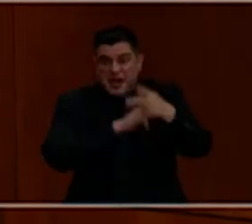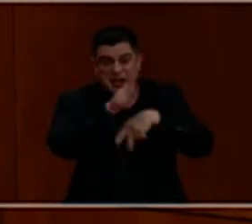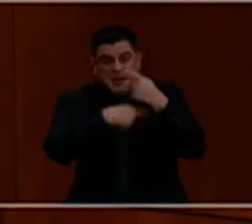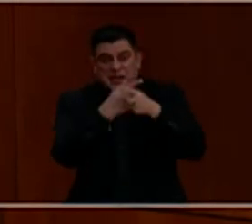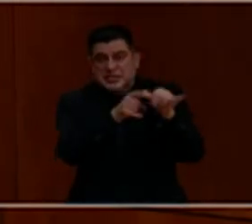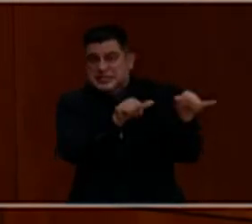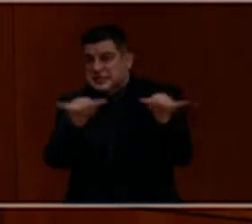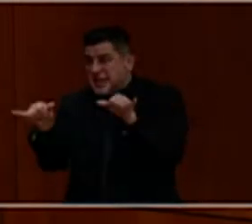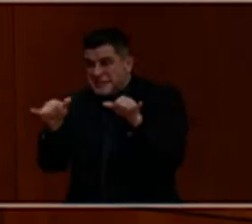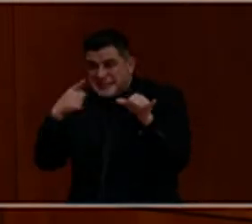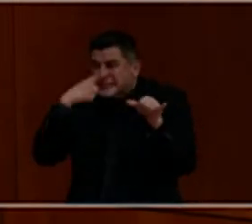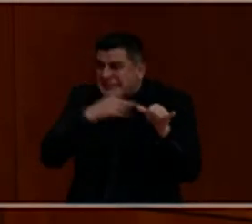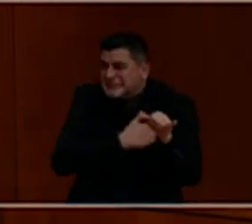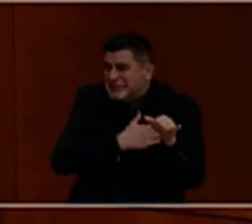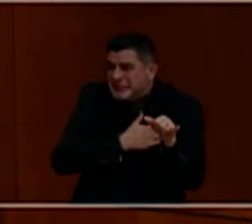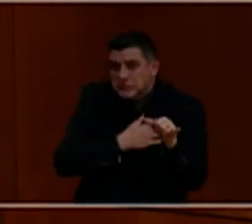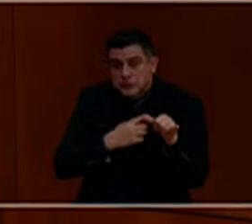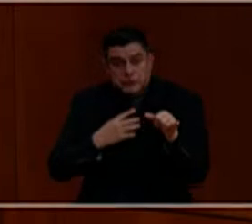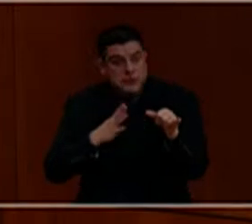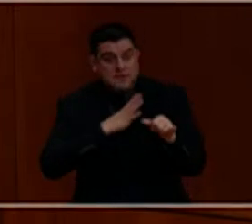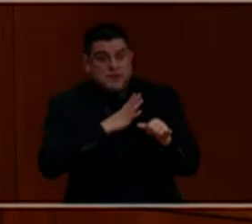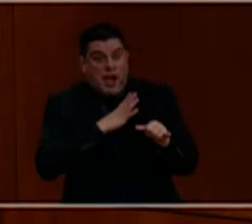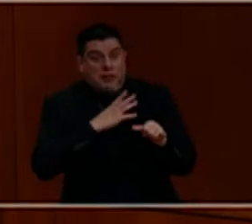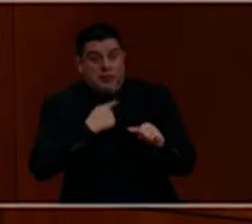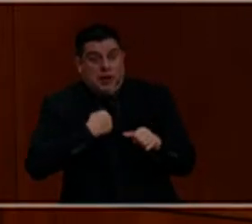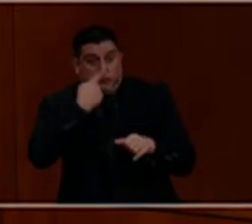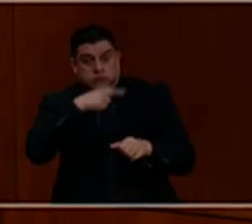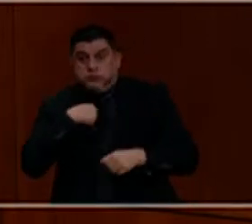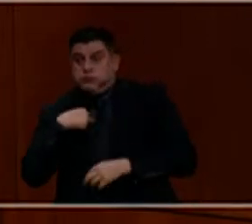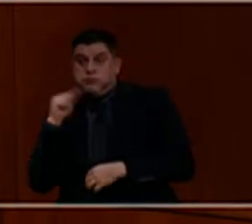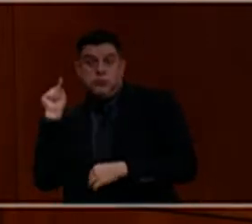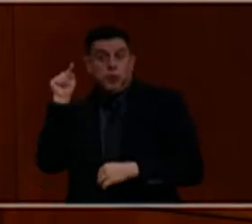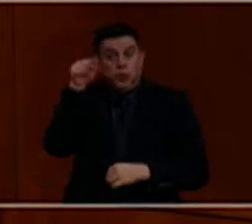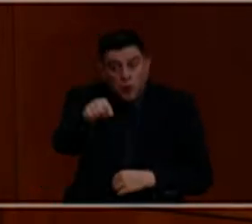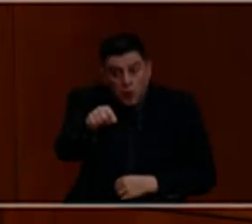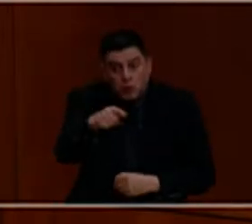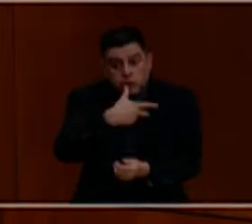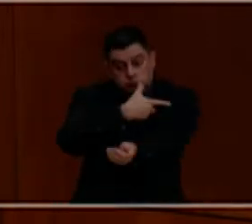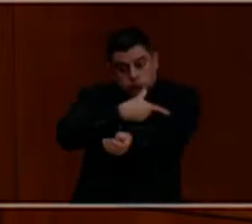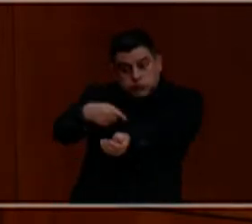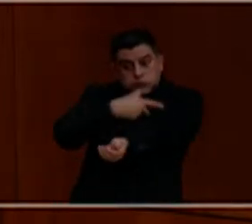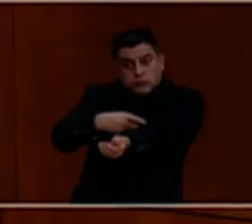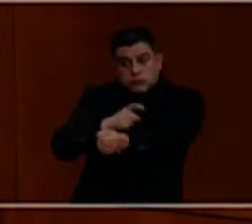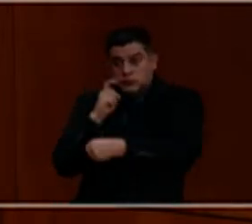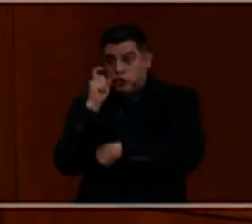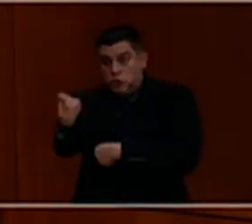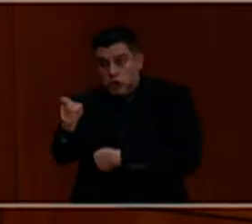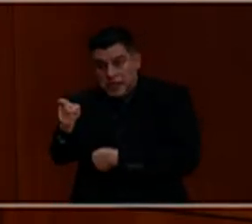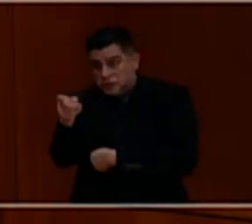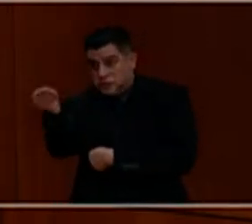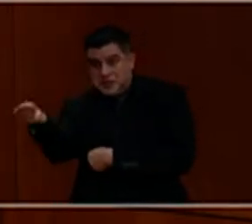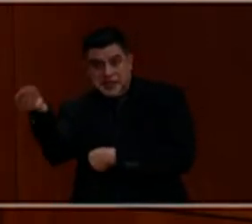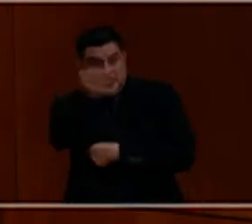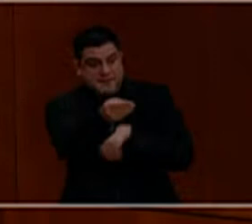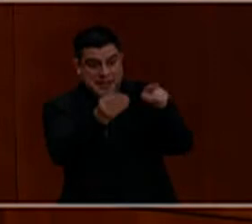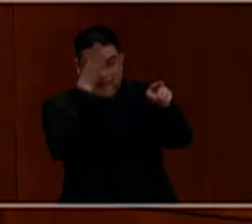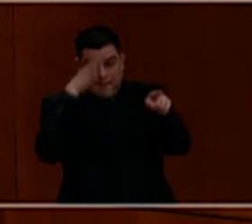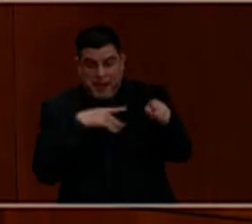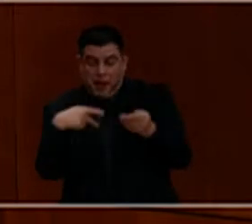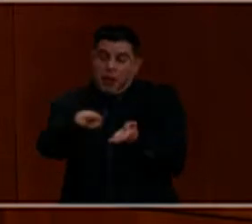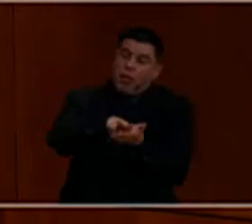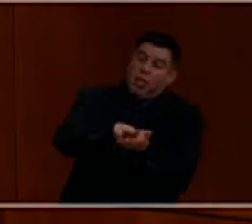And from what I understand, the gentleman did make it. And so it's a great